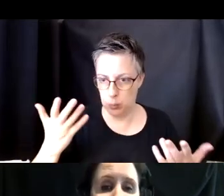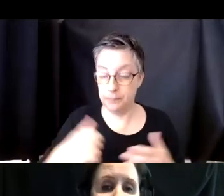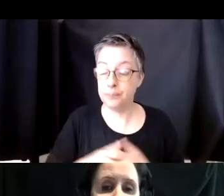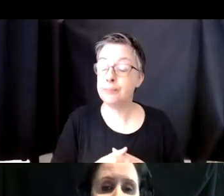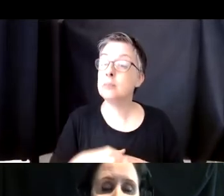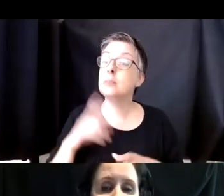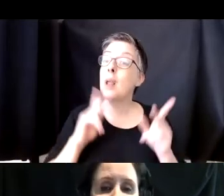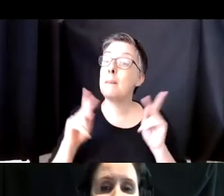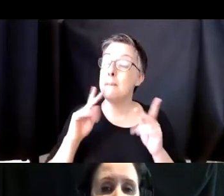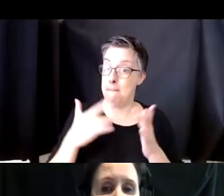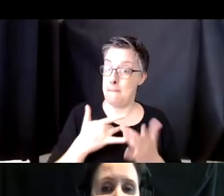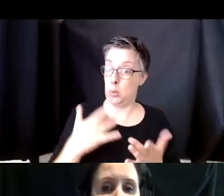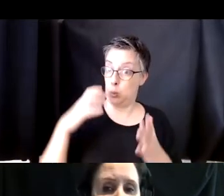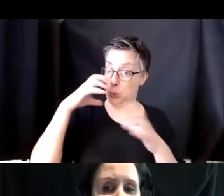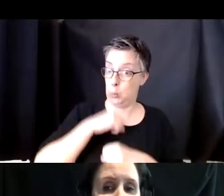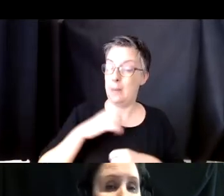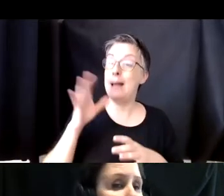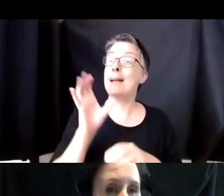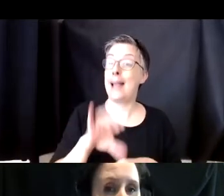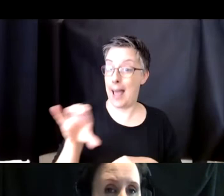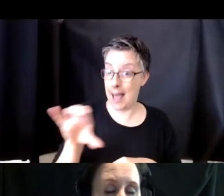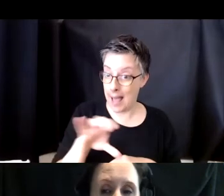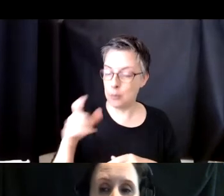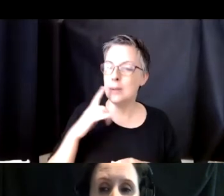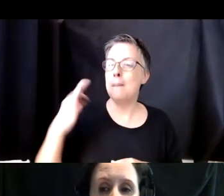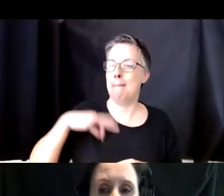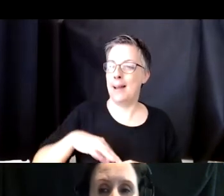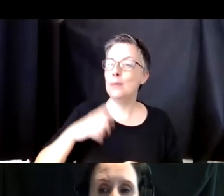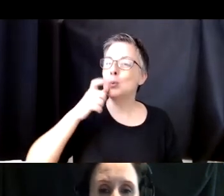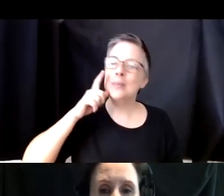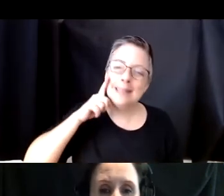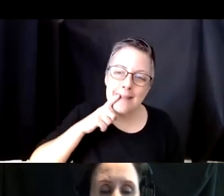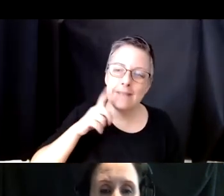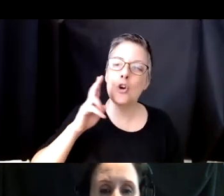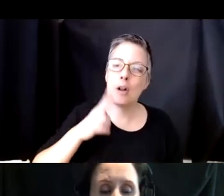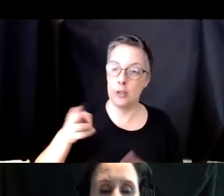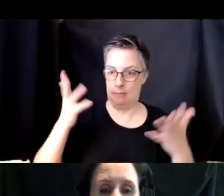People often assume that caption benefits only those who are deaf or hard of hearing.